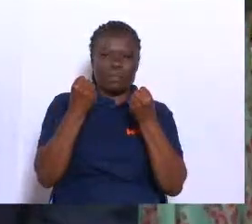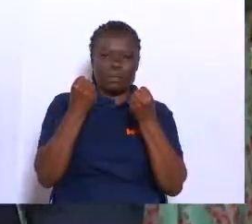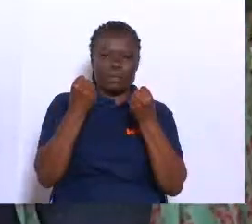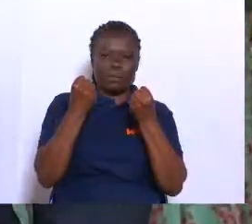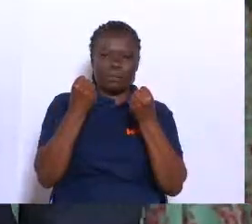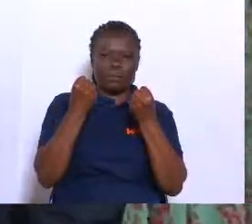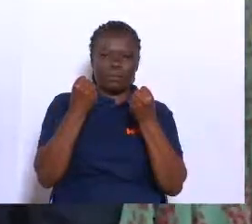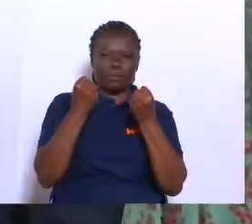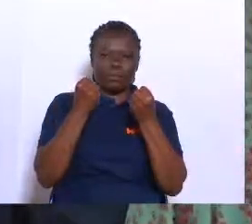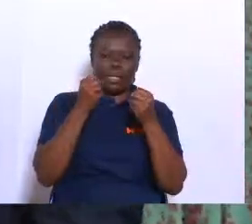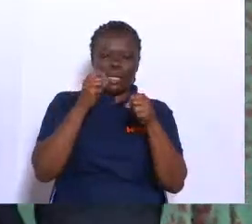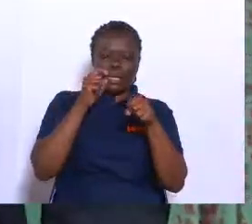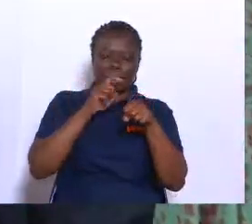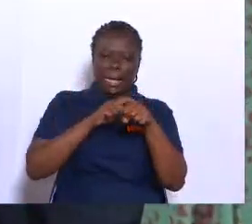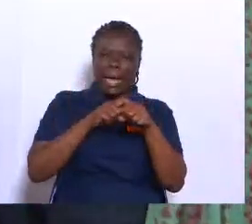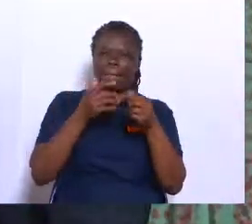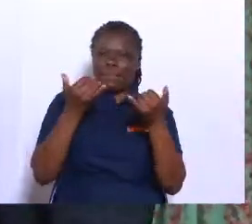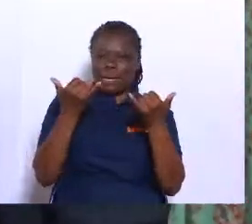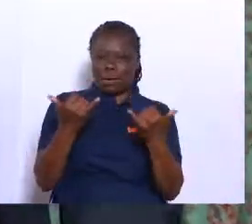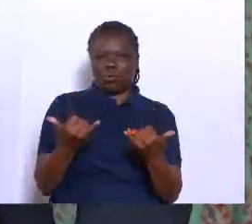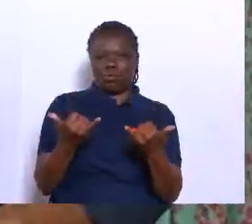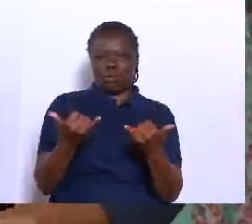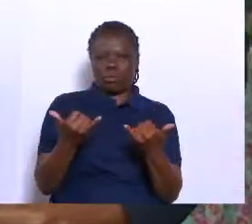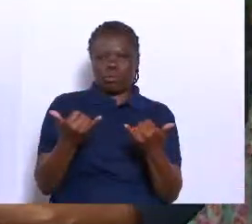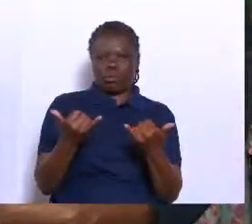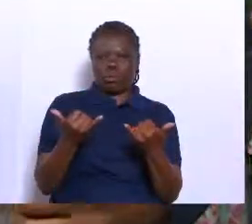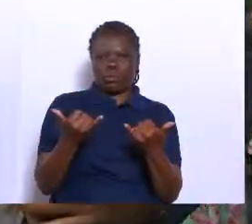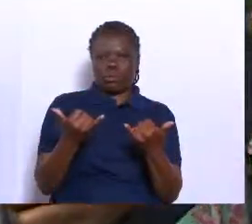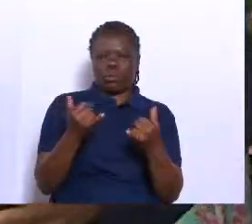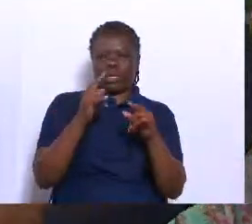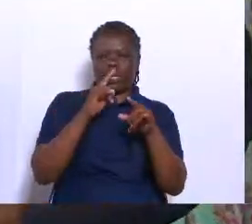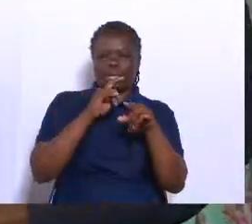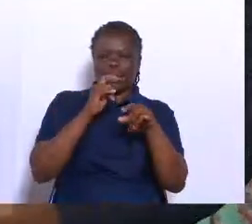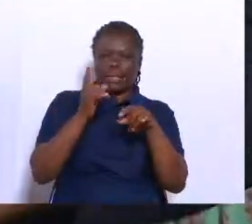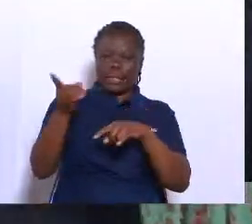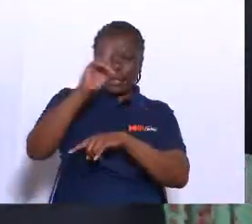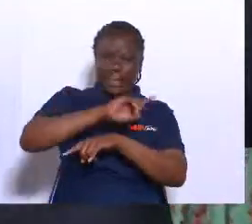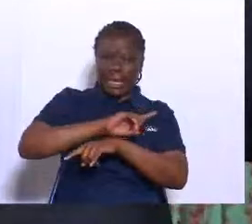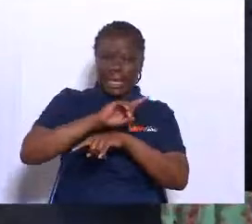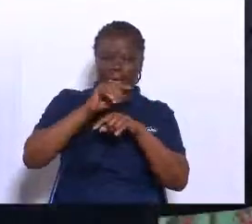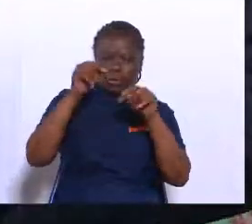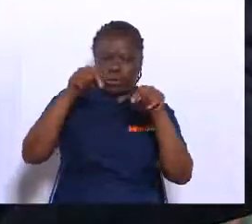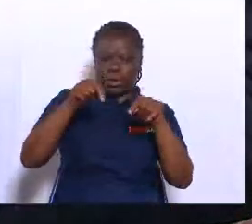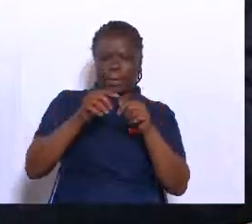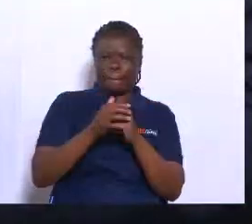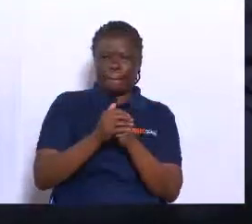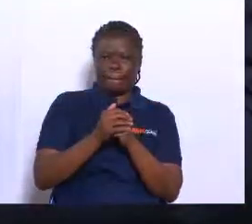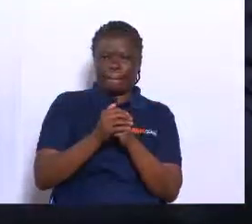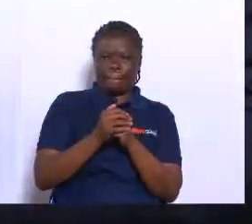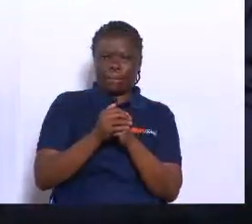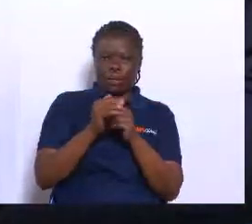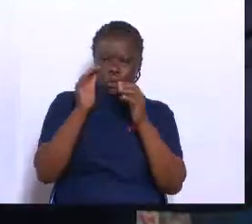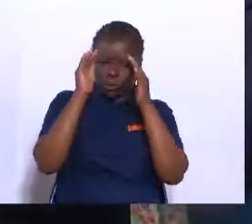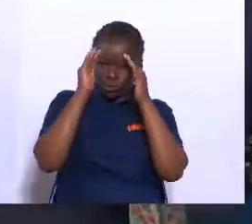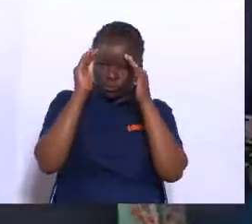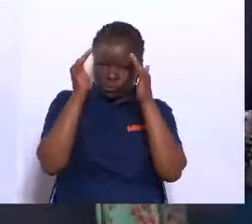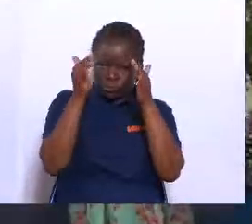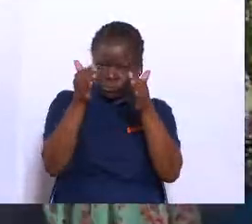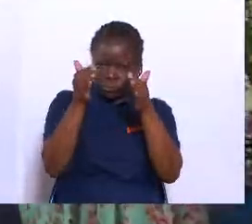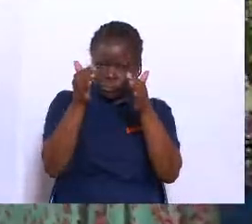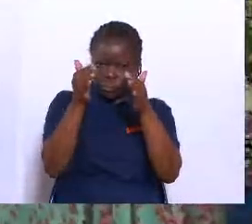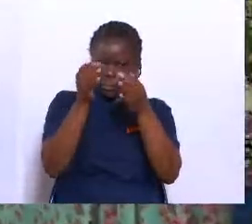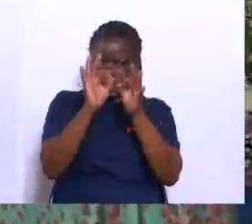This is your moment. Huu ni wakati wako. This is your day. Hii ndio siku yako. To recommit.